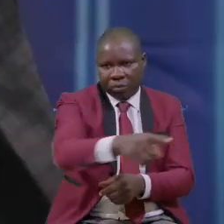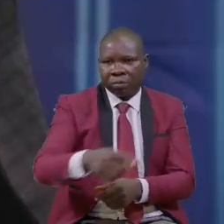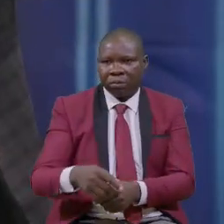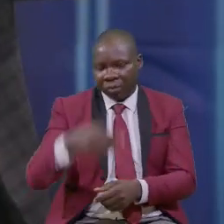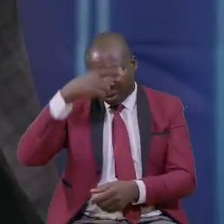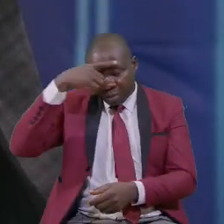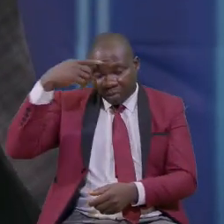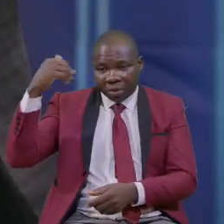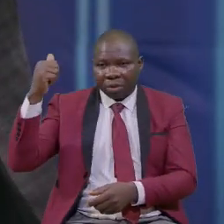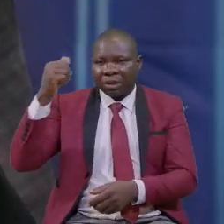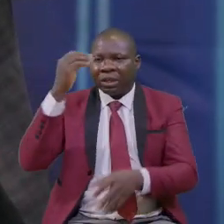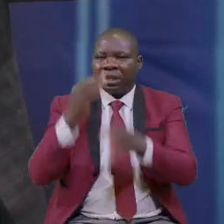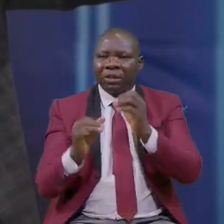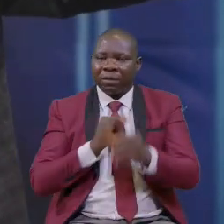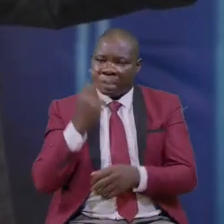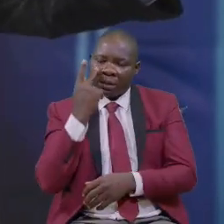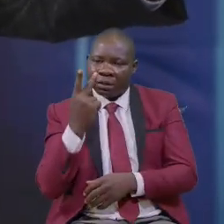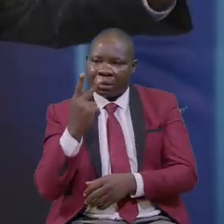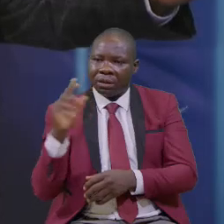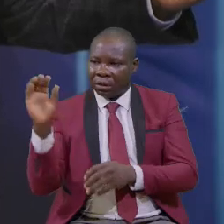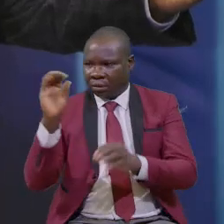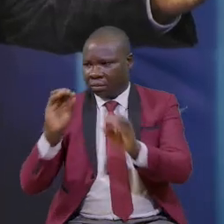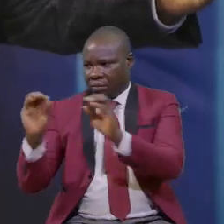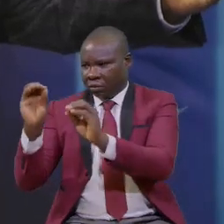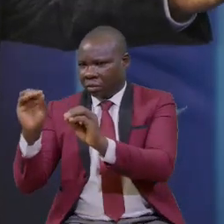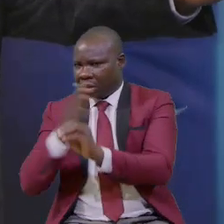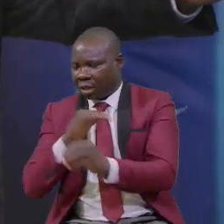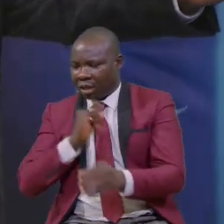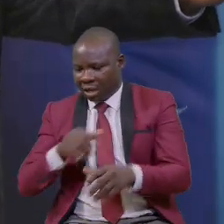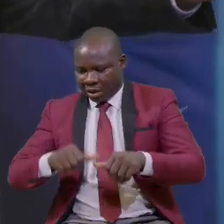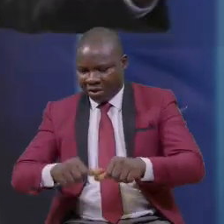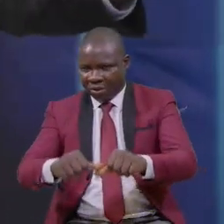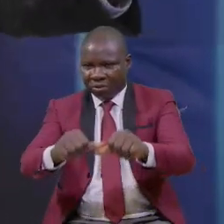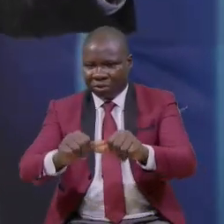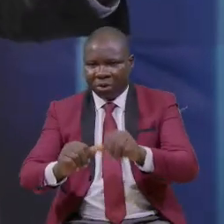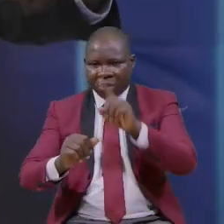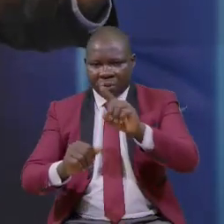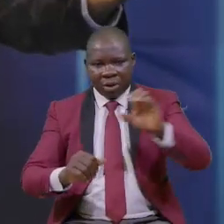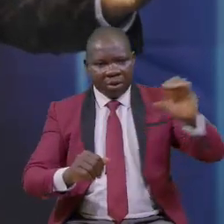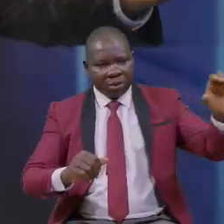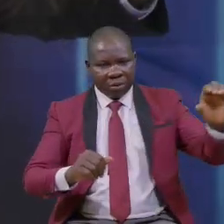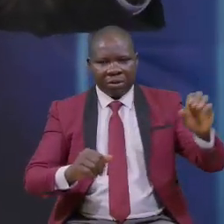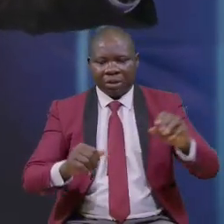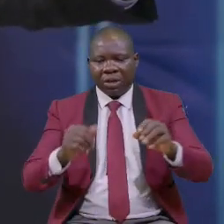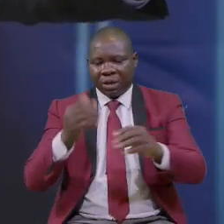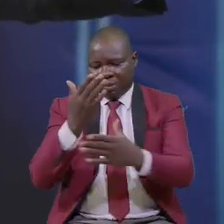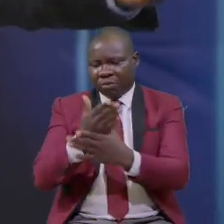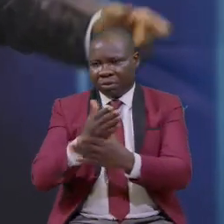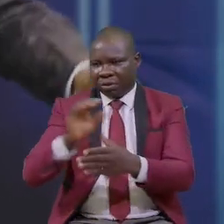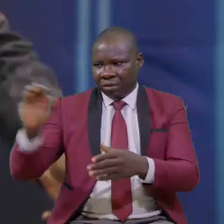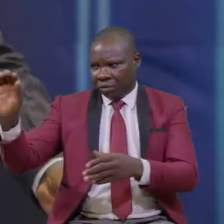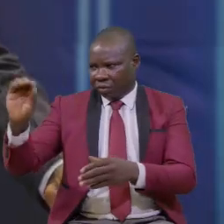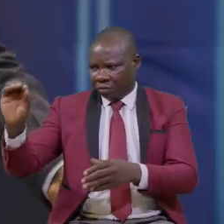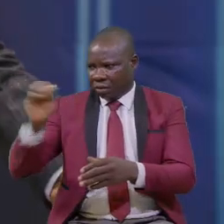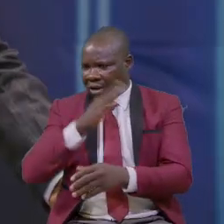Because if I see zero and then I go on 100, between zero and